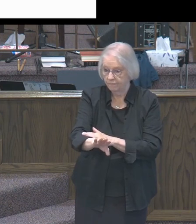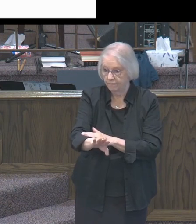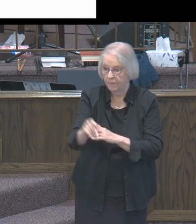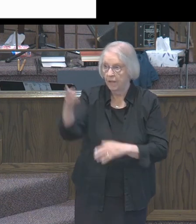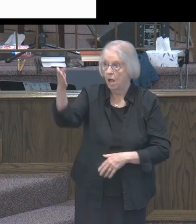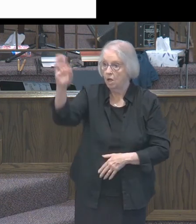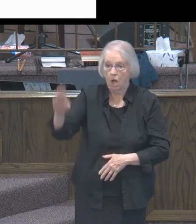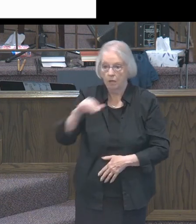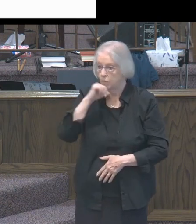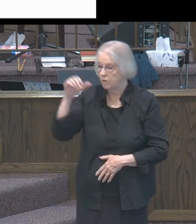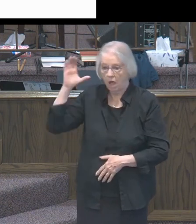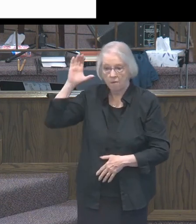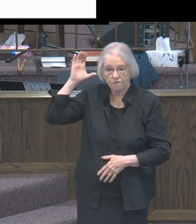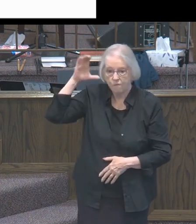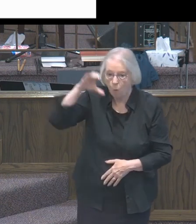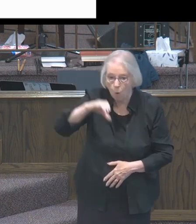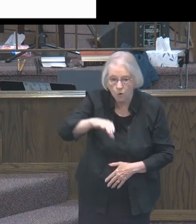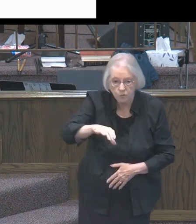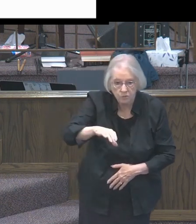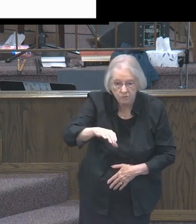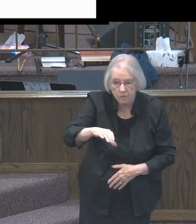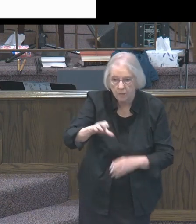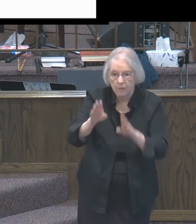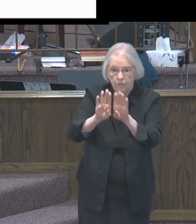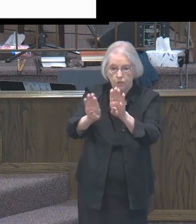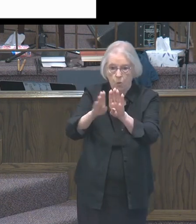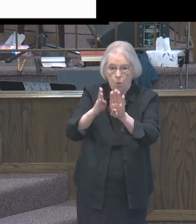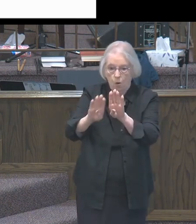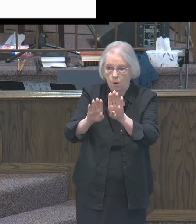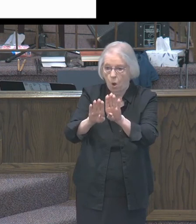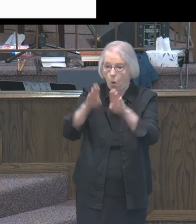is not beating down your door.